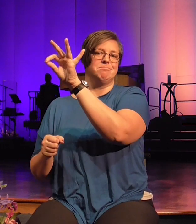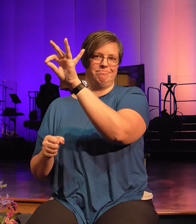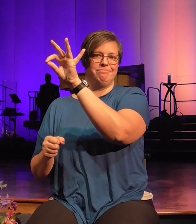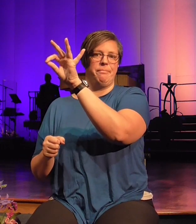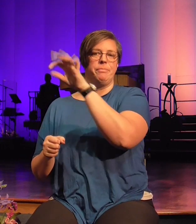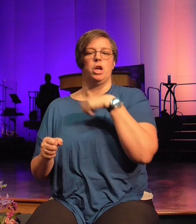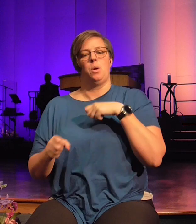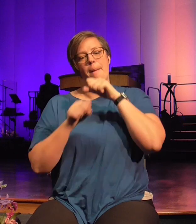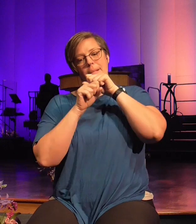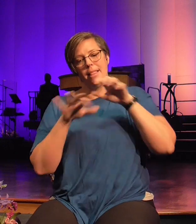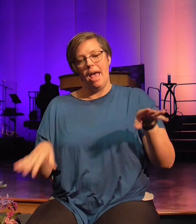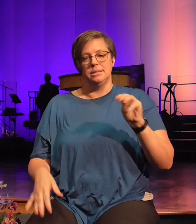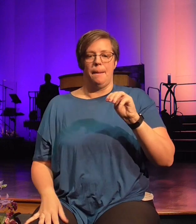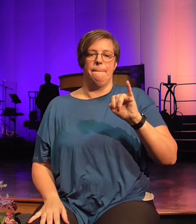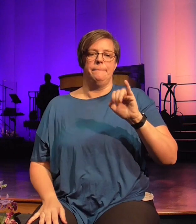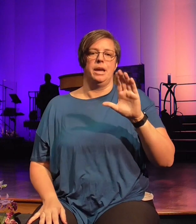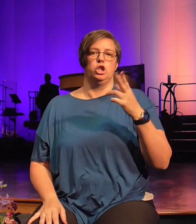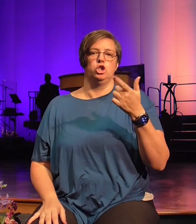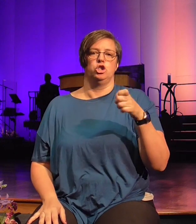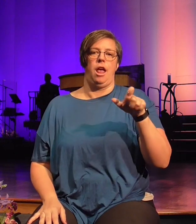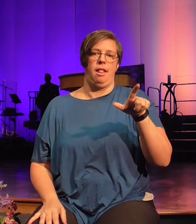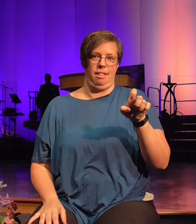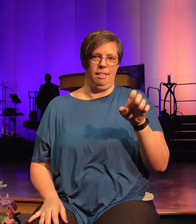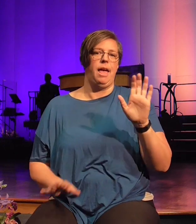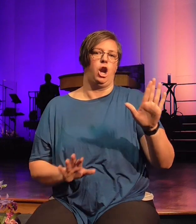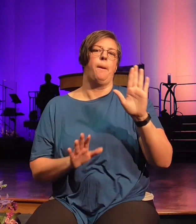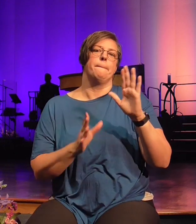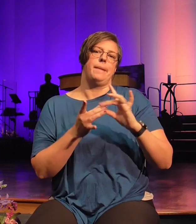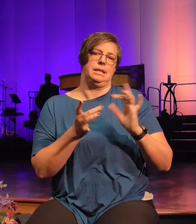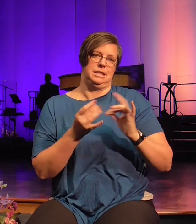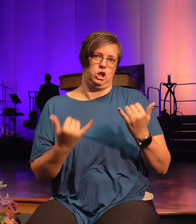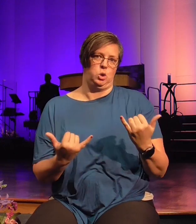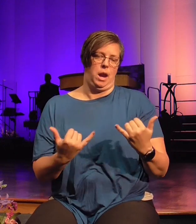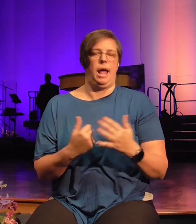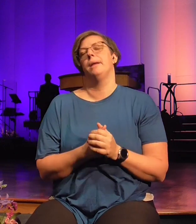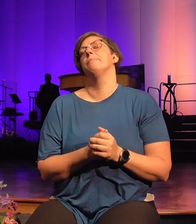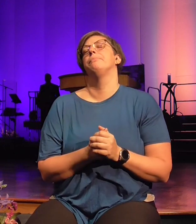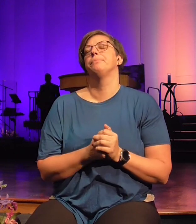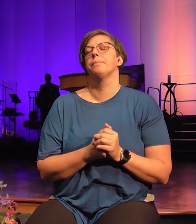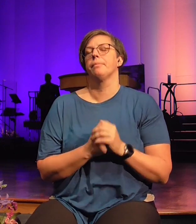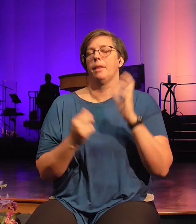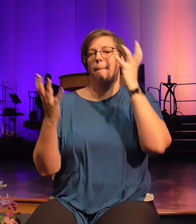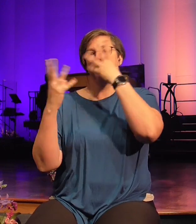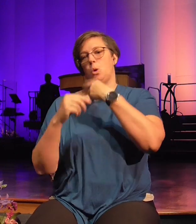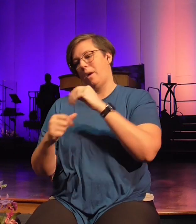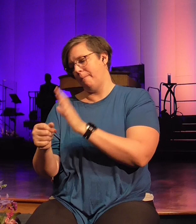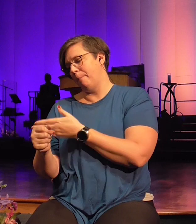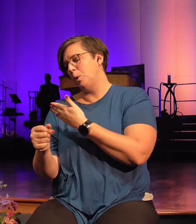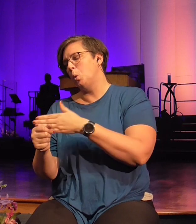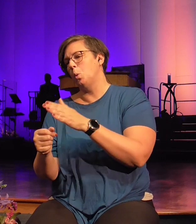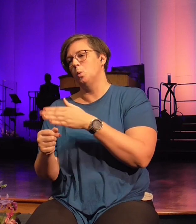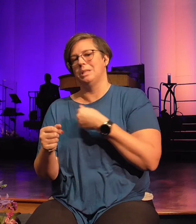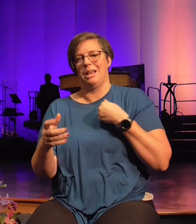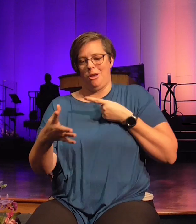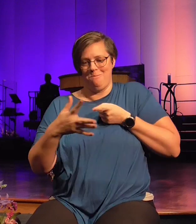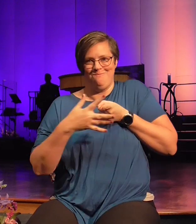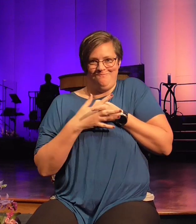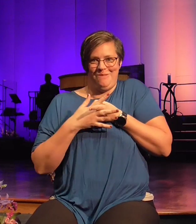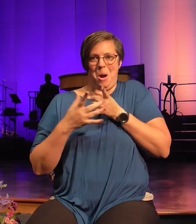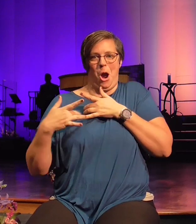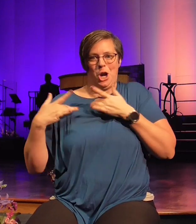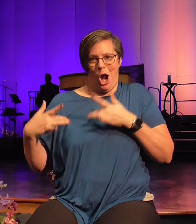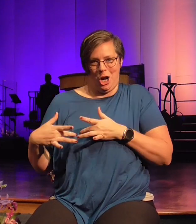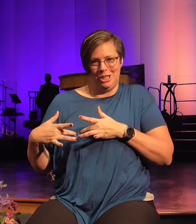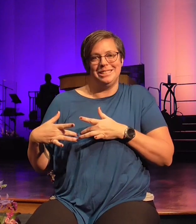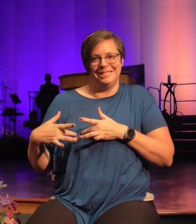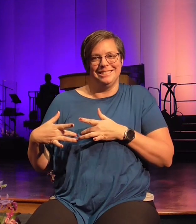bless Dr. Michelle and her incredible message this day, the beauty of the music that pierces through our hearts.